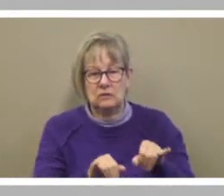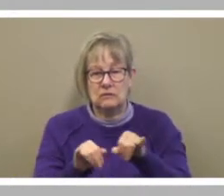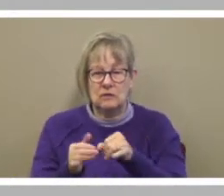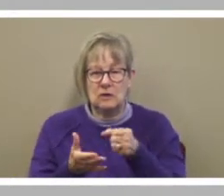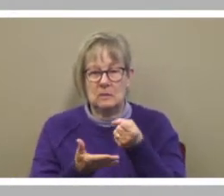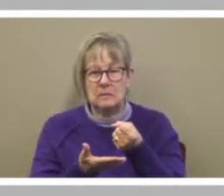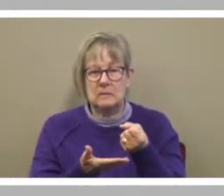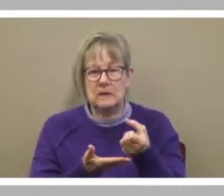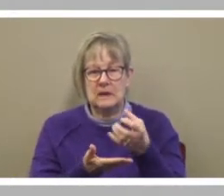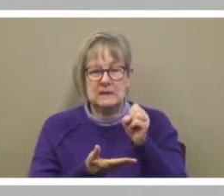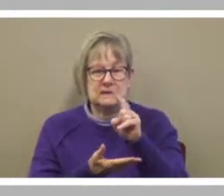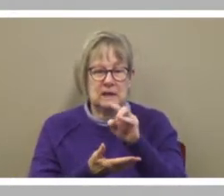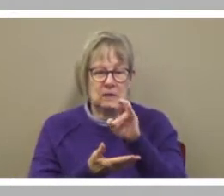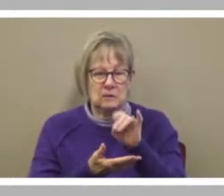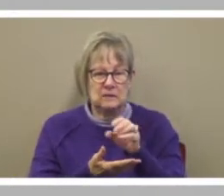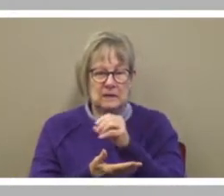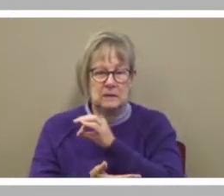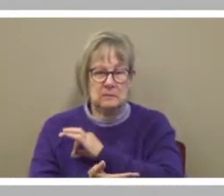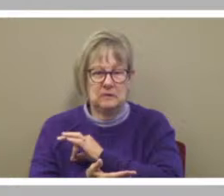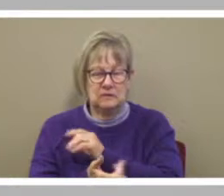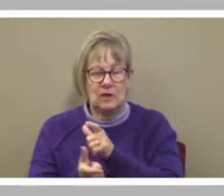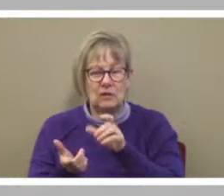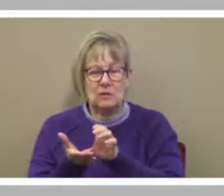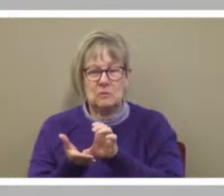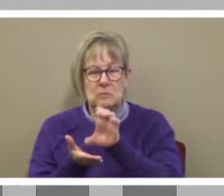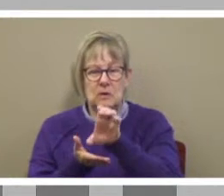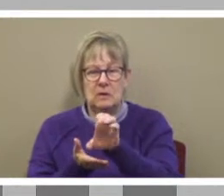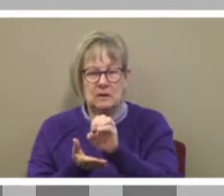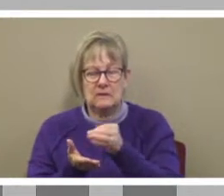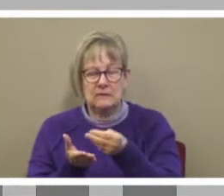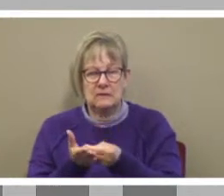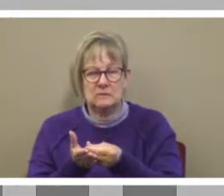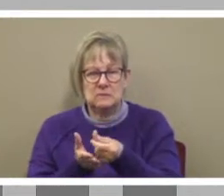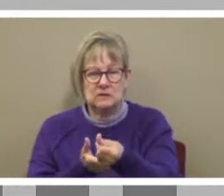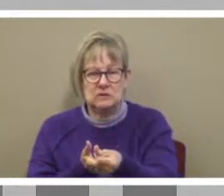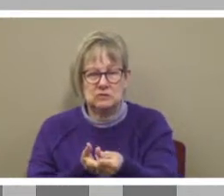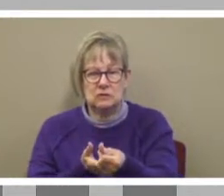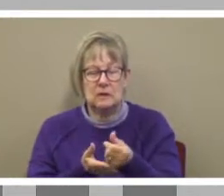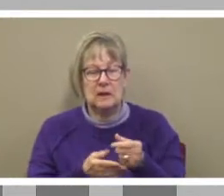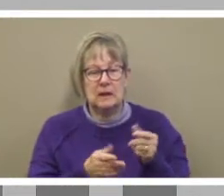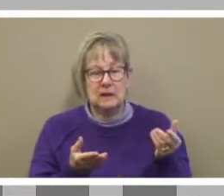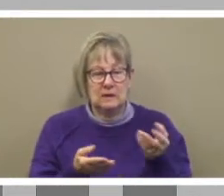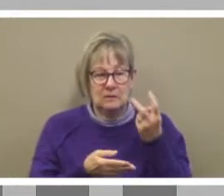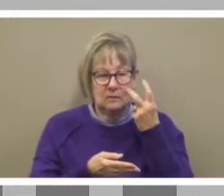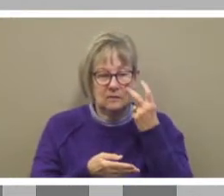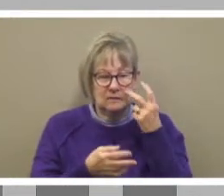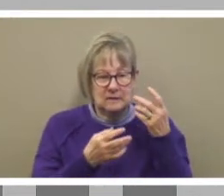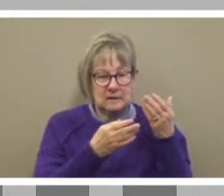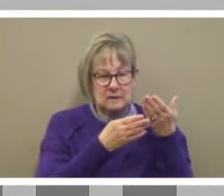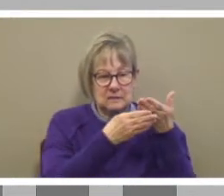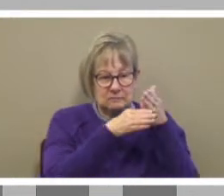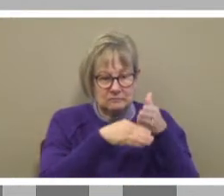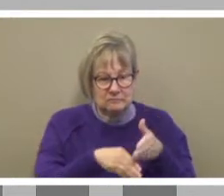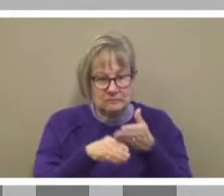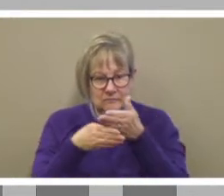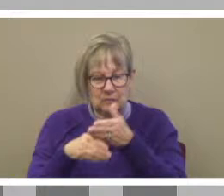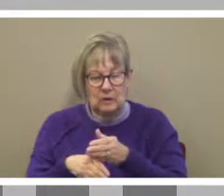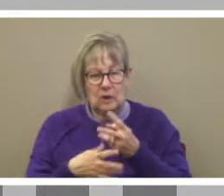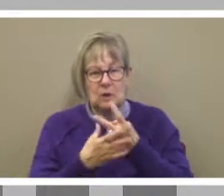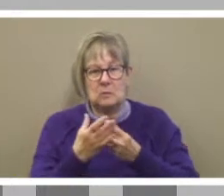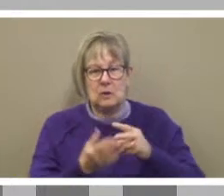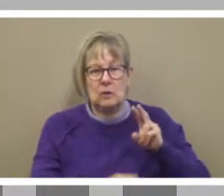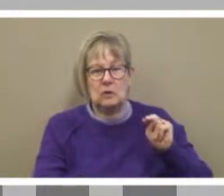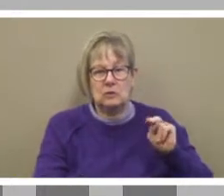represent a large portion of our overall general fund expenditures. And then here you'll see the breakdown of both uniform,